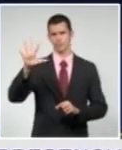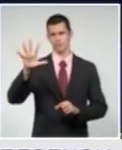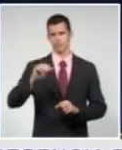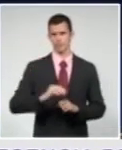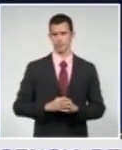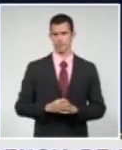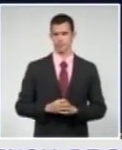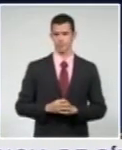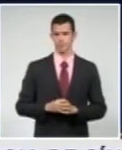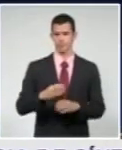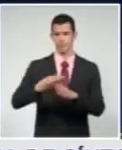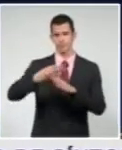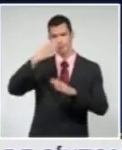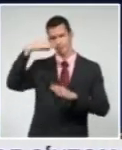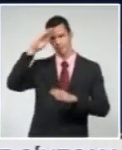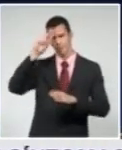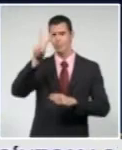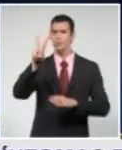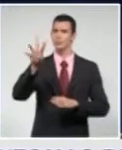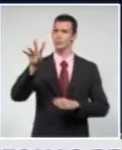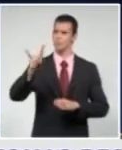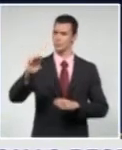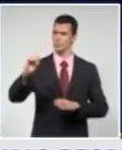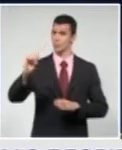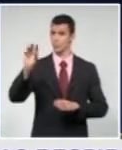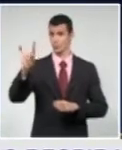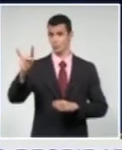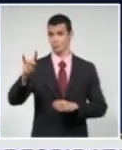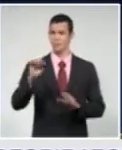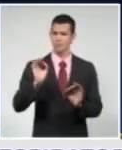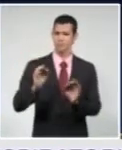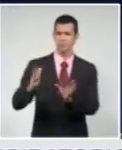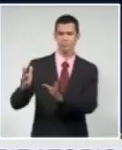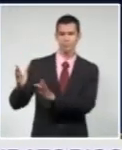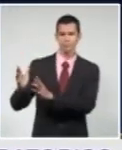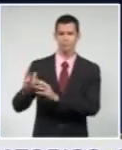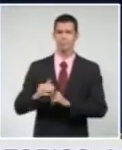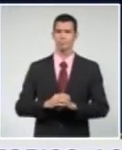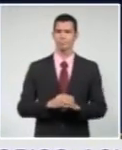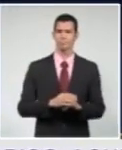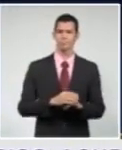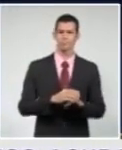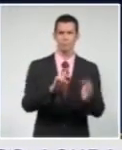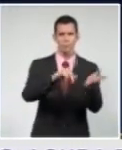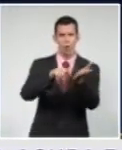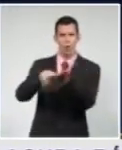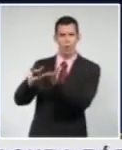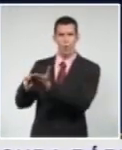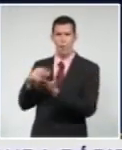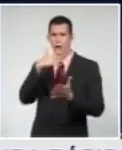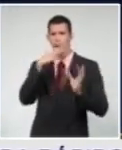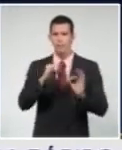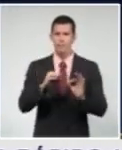3,151 from Havana, 93 from Mayabeque, 193 from